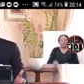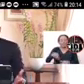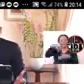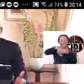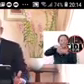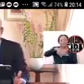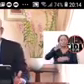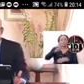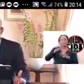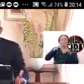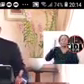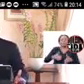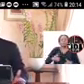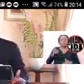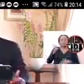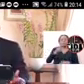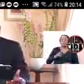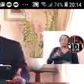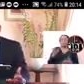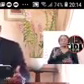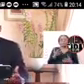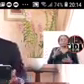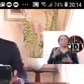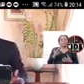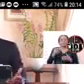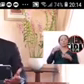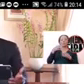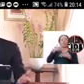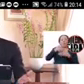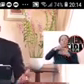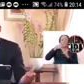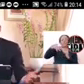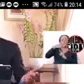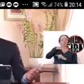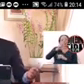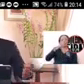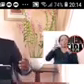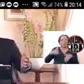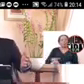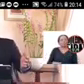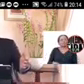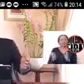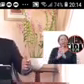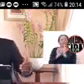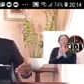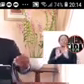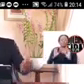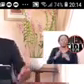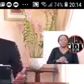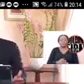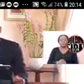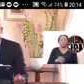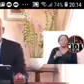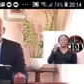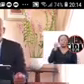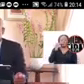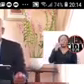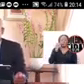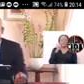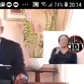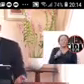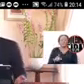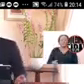boundaries of your property. So if you live and the front of your property is the